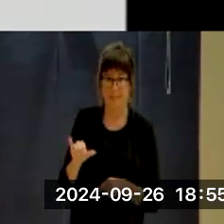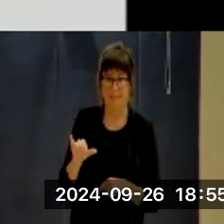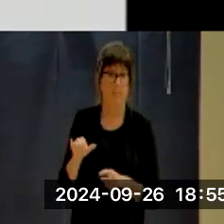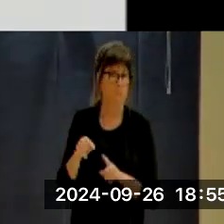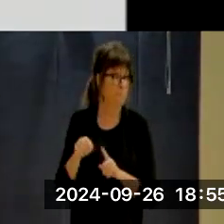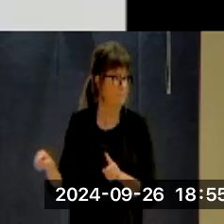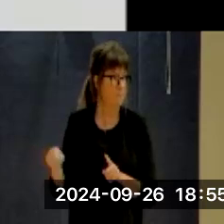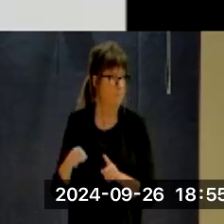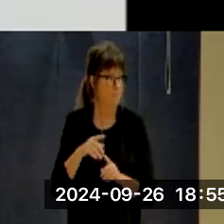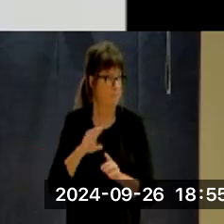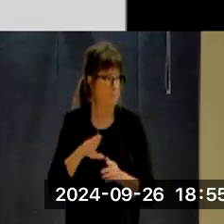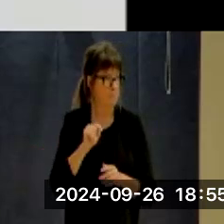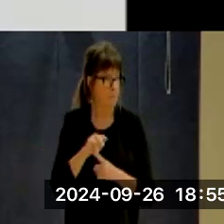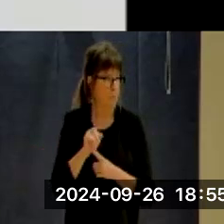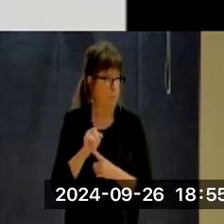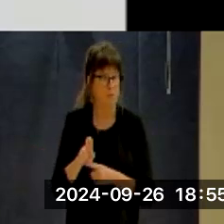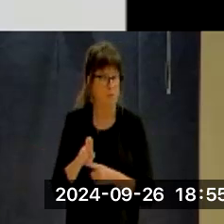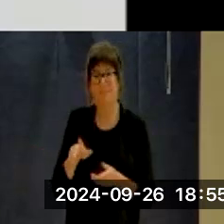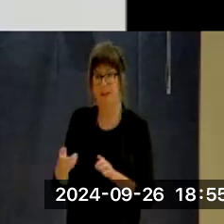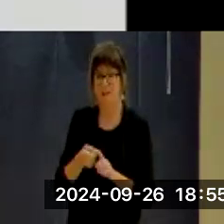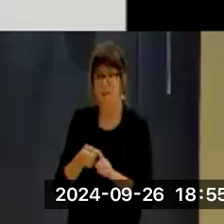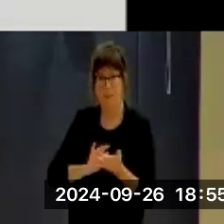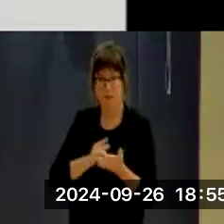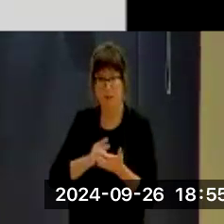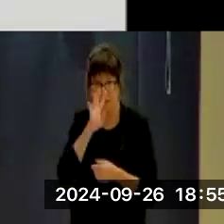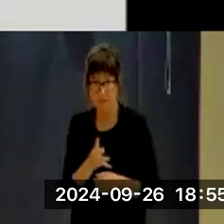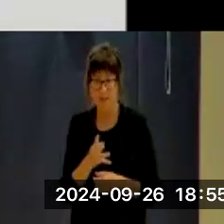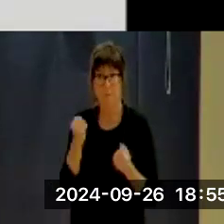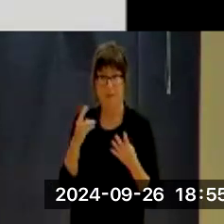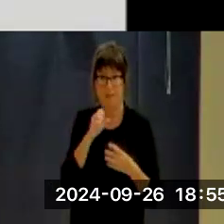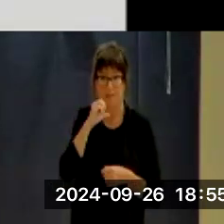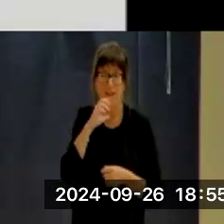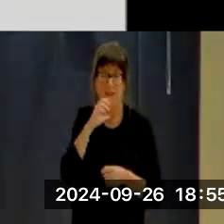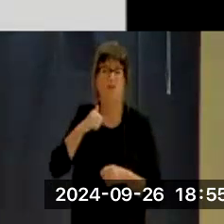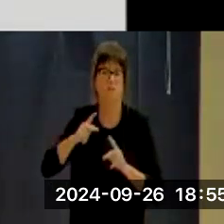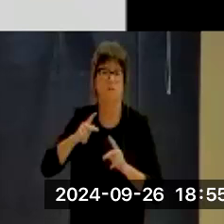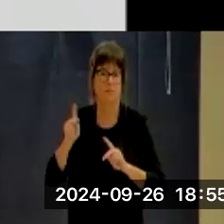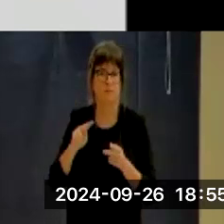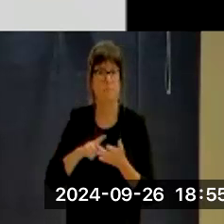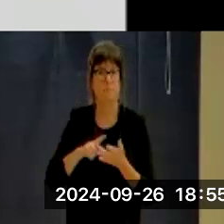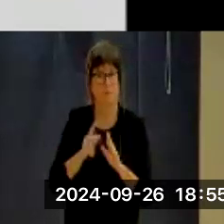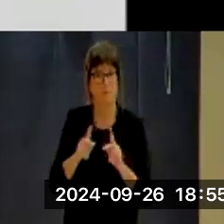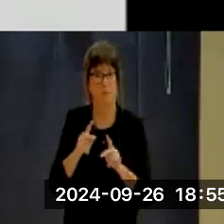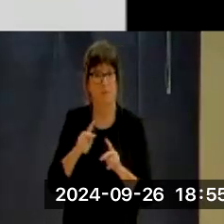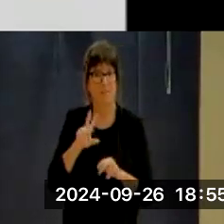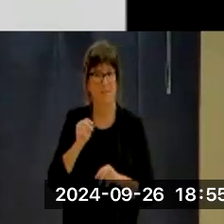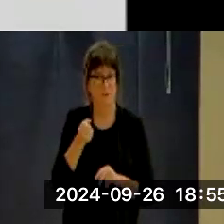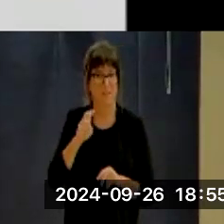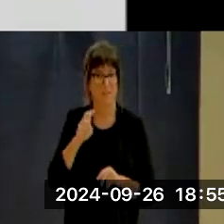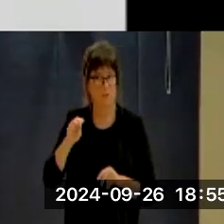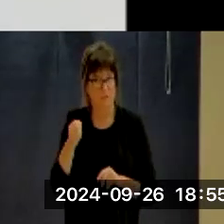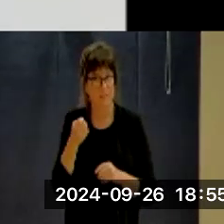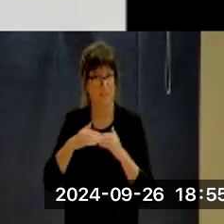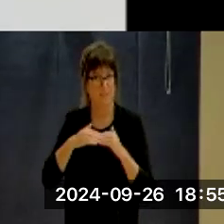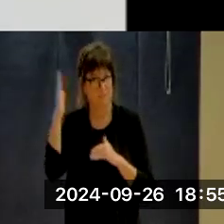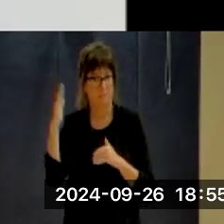medical neglect. But so many of the other elders, and by elders, I mean people in their 30s, 40s. By